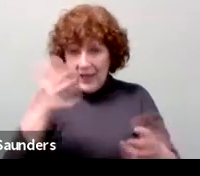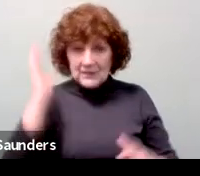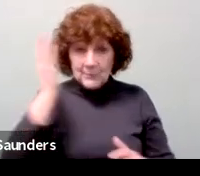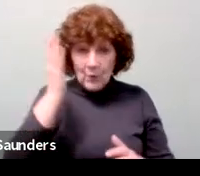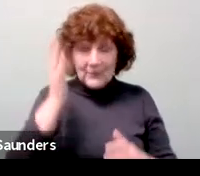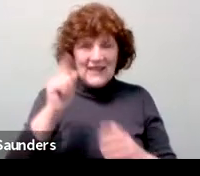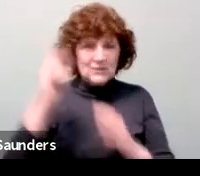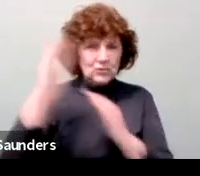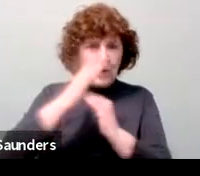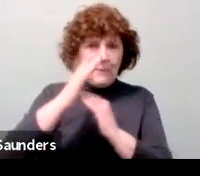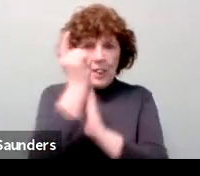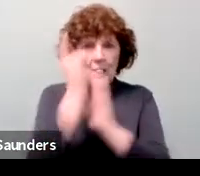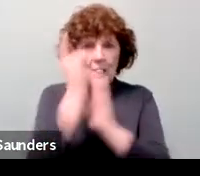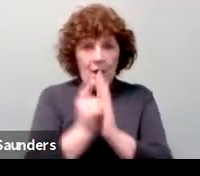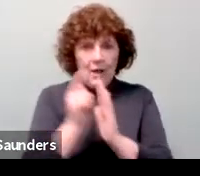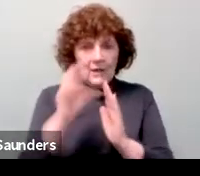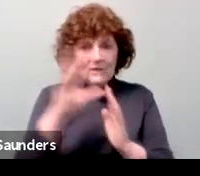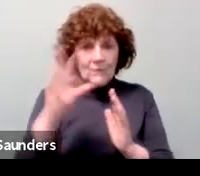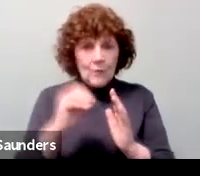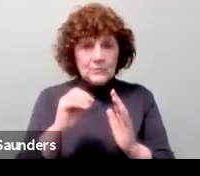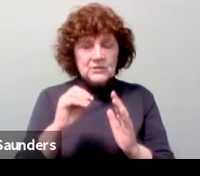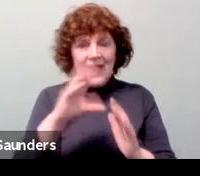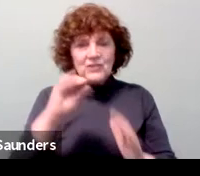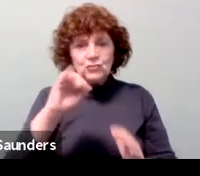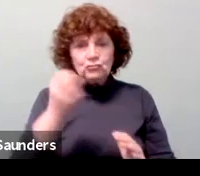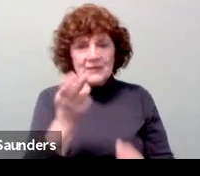firms and Johnson & Johnson, a big